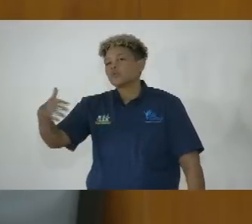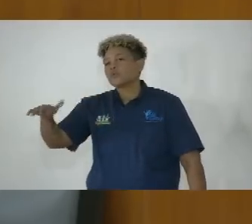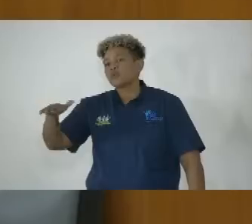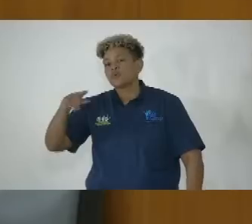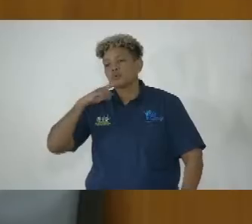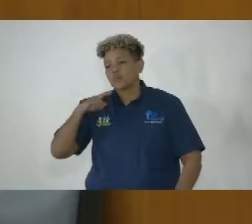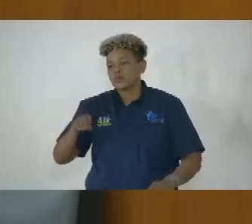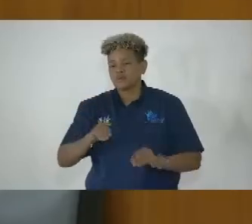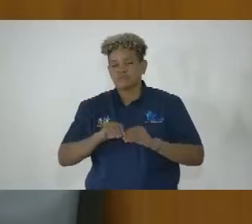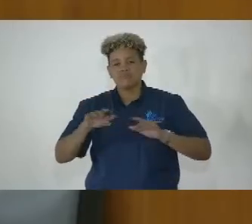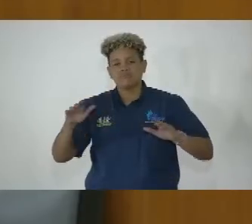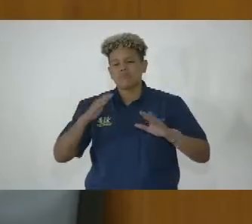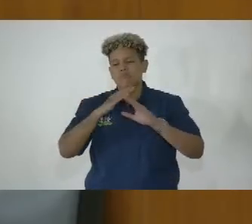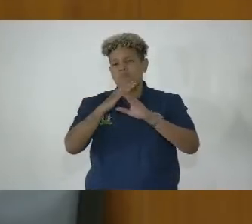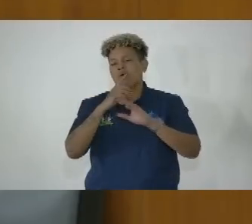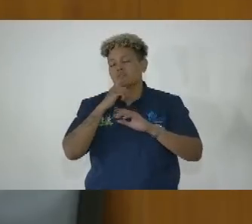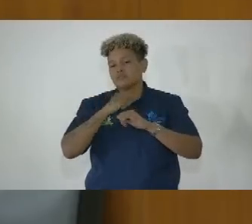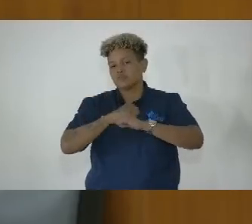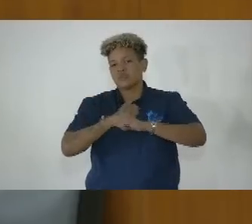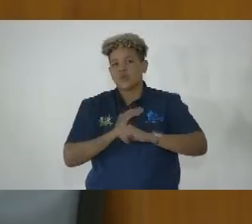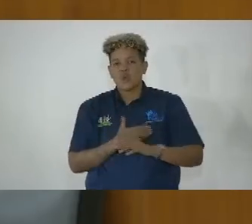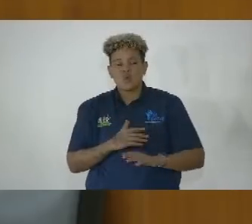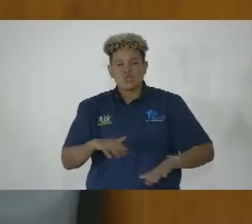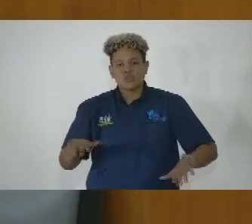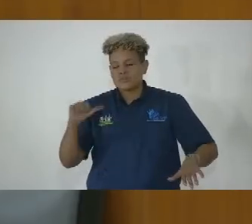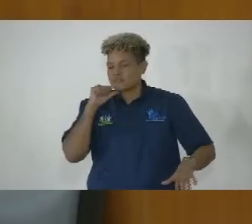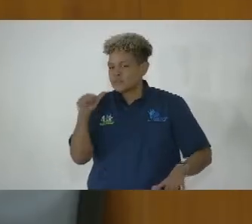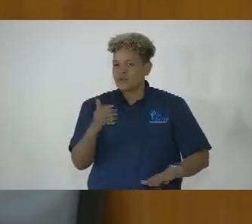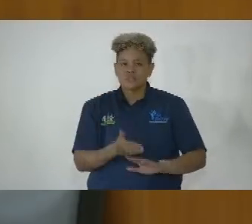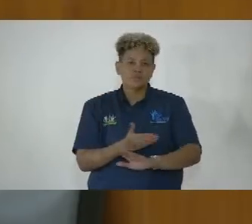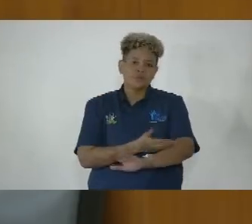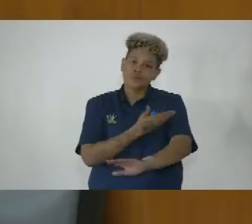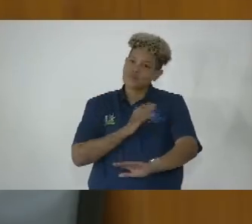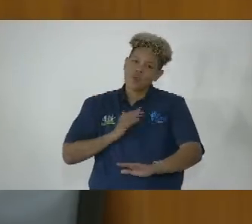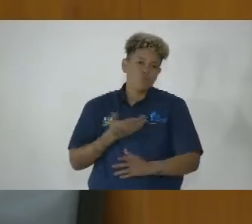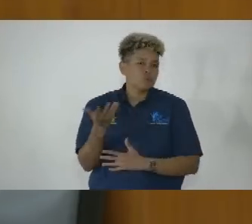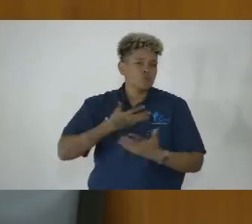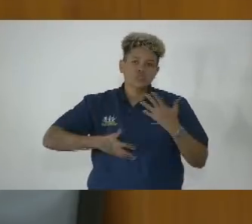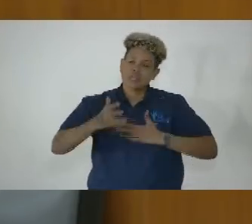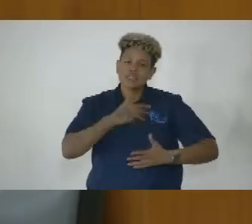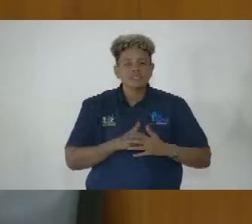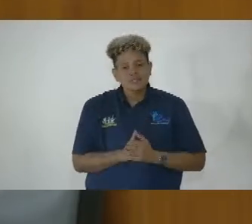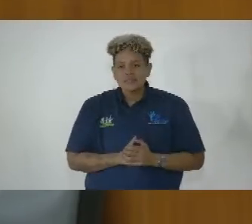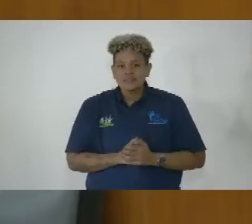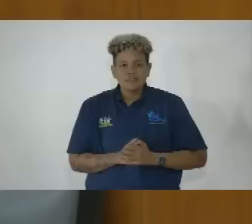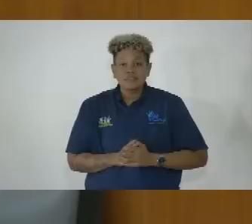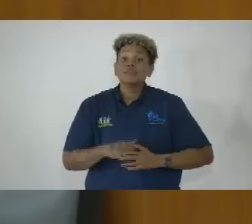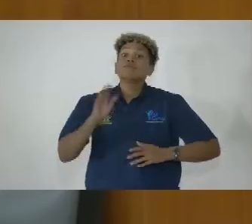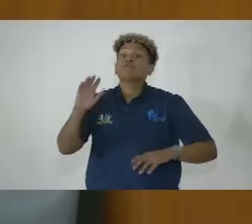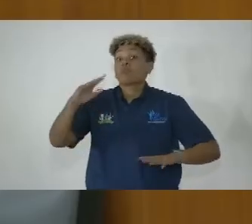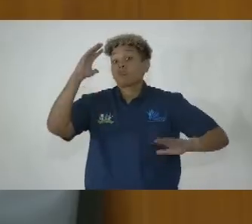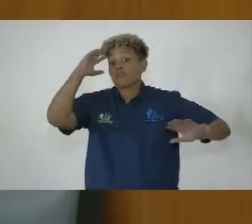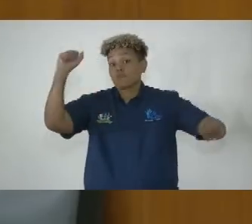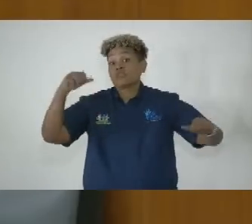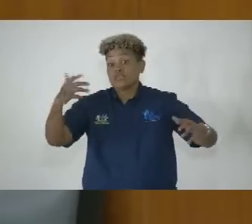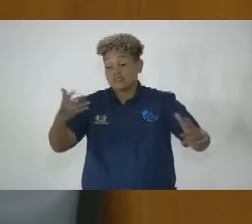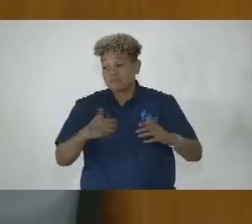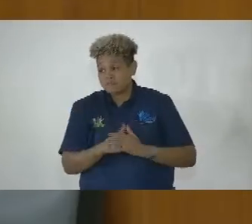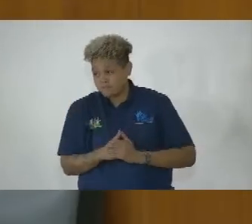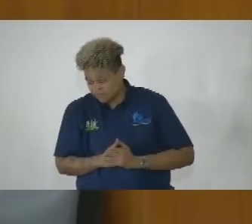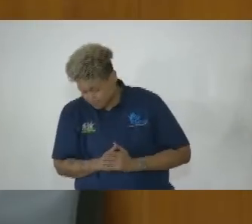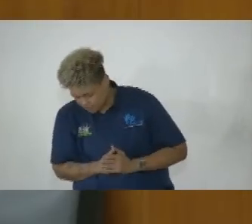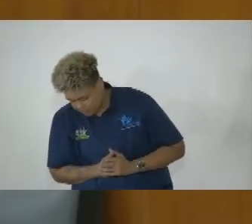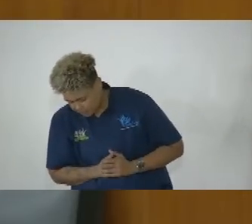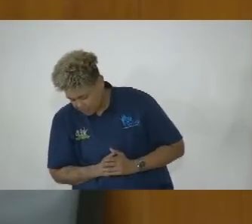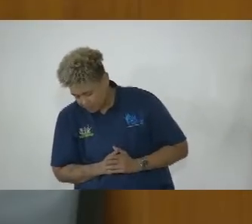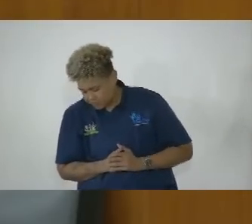incongruency in the effort to protect our children and to improve our society. And so, Mr. President, as